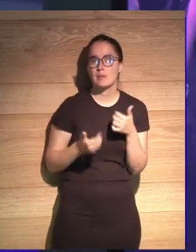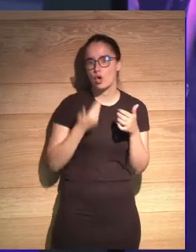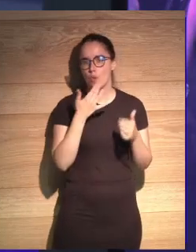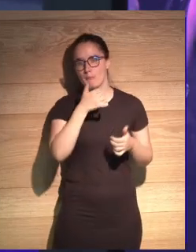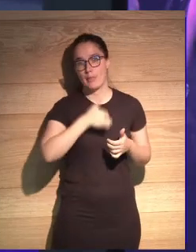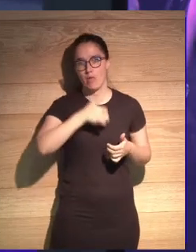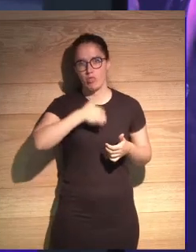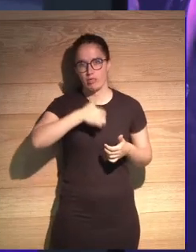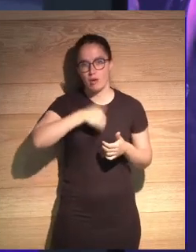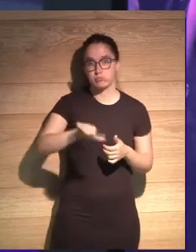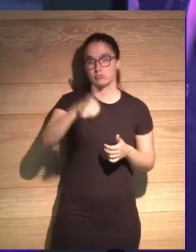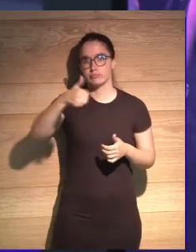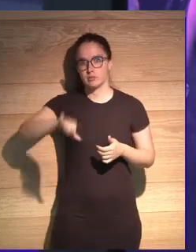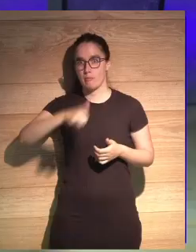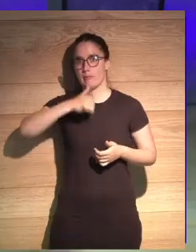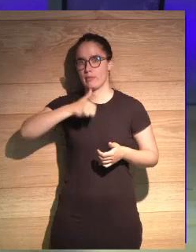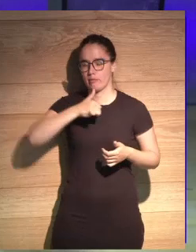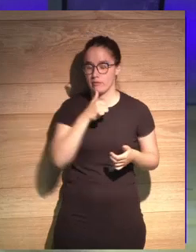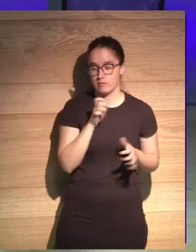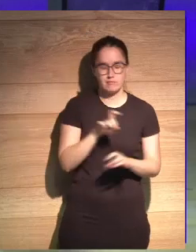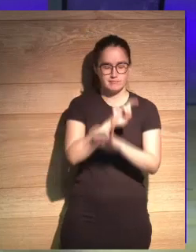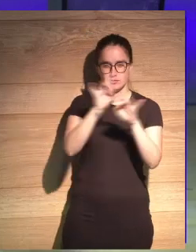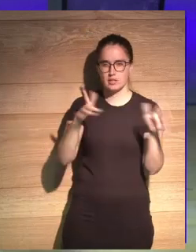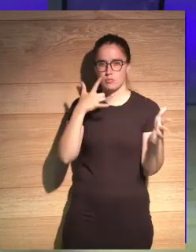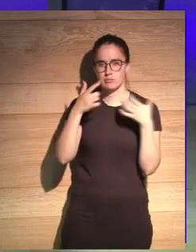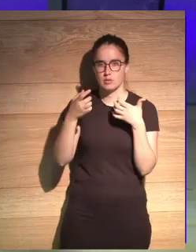and also you need a good deal of patience.